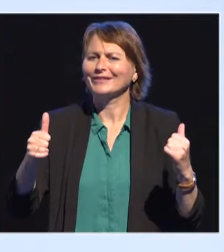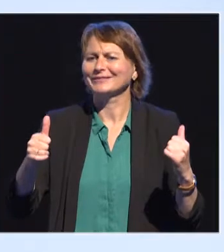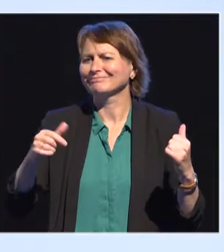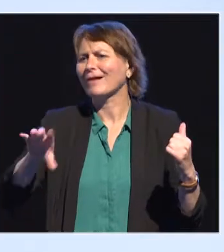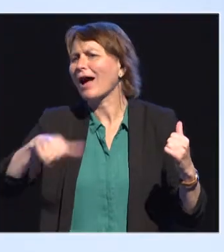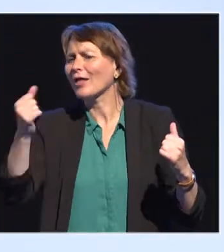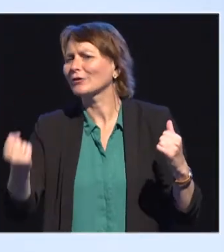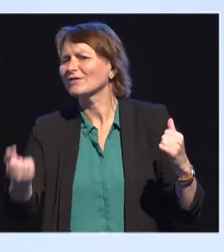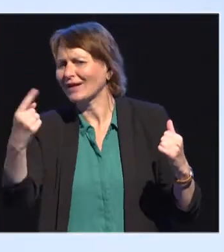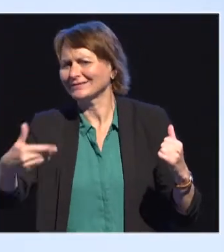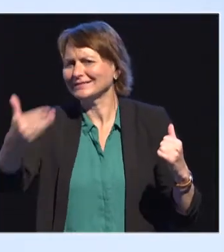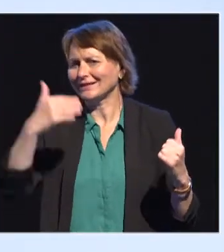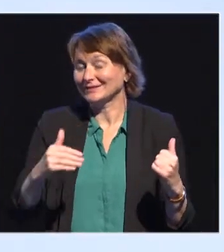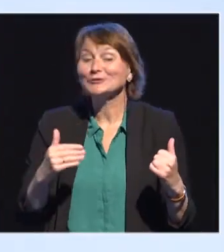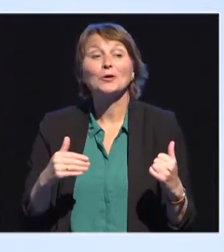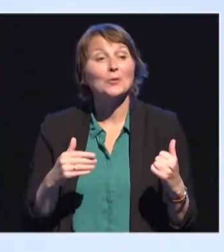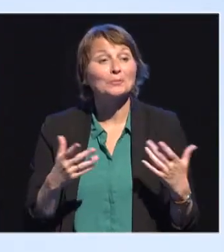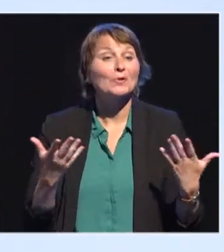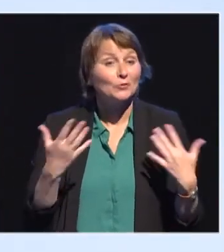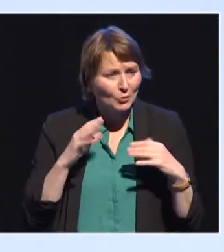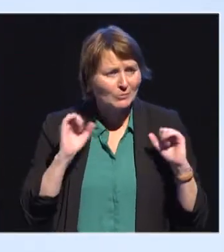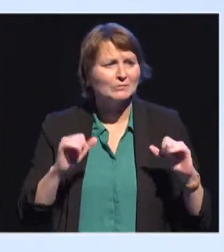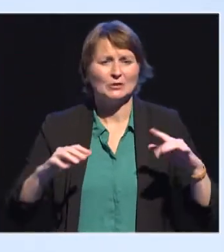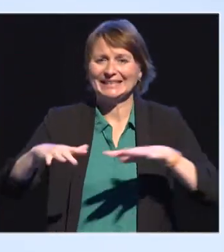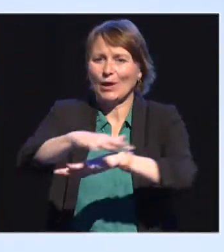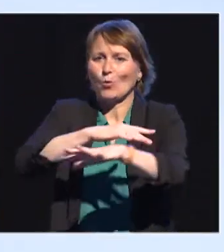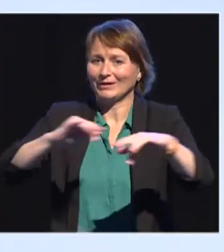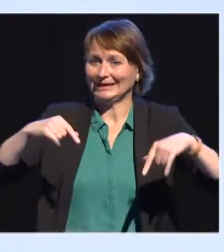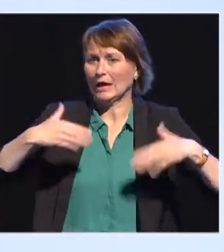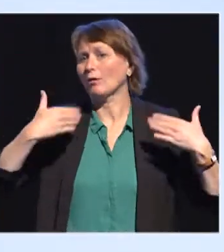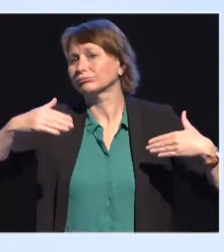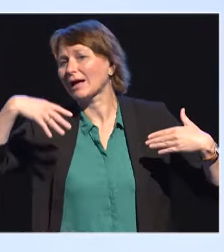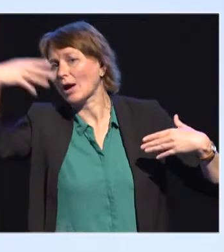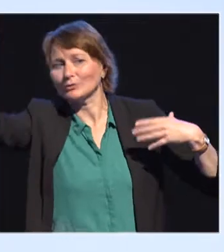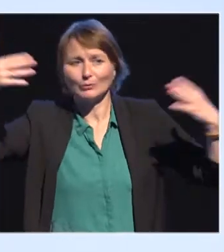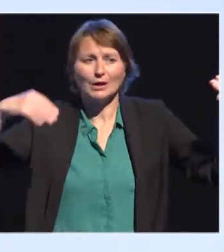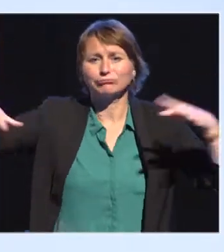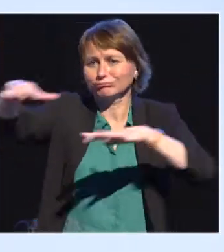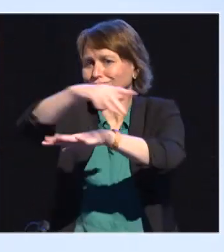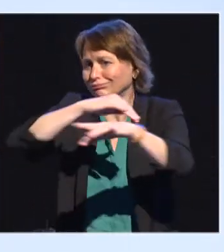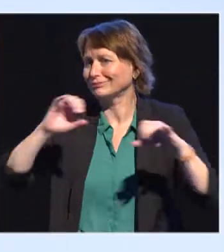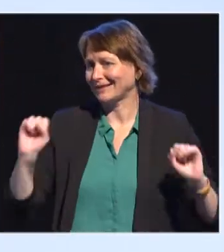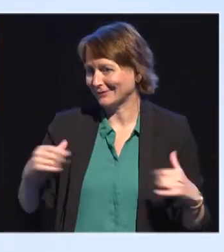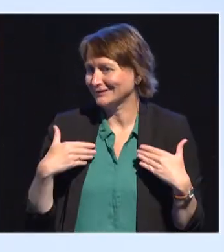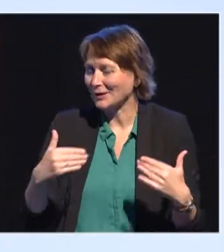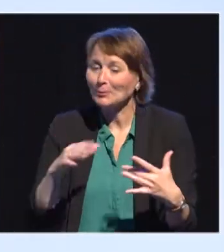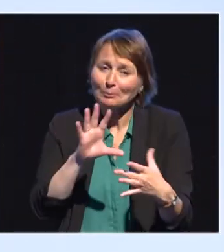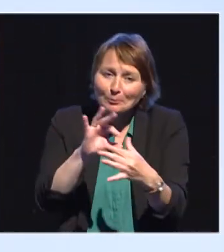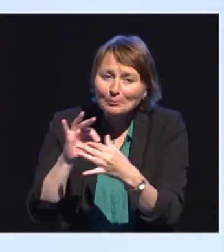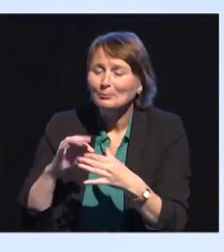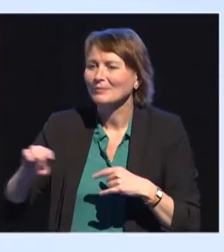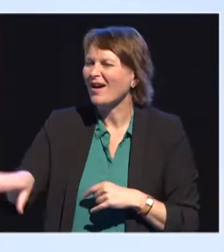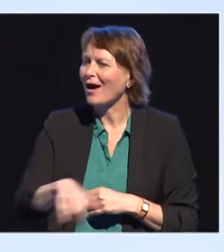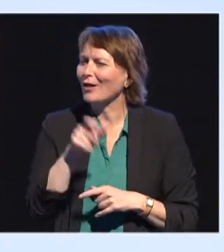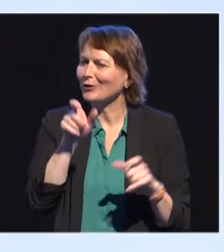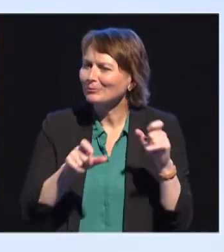by other events. I would invite you to keep networking, as we say, you know, here around, in order maybe to contact also personally the